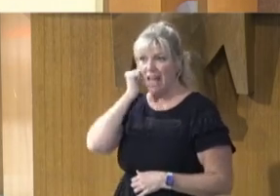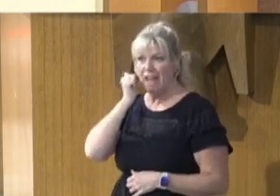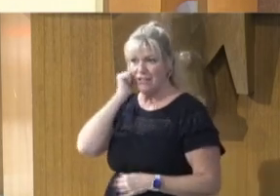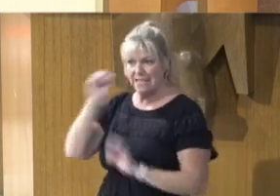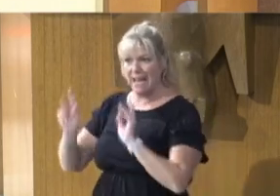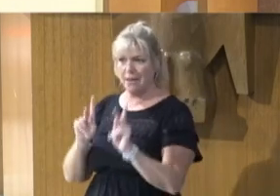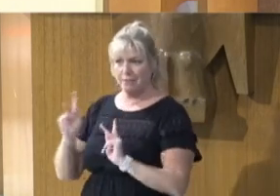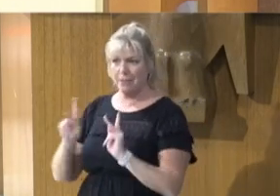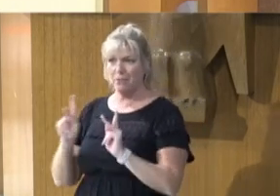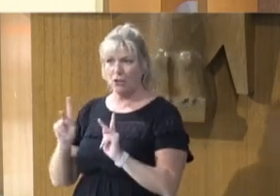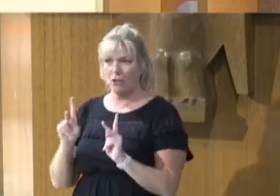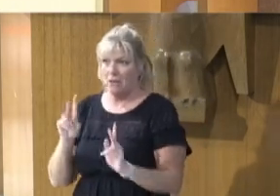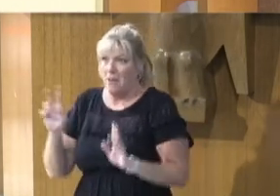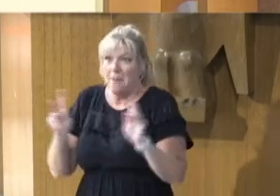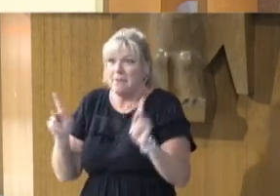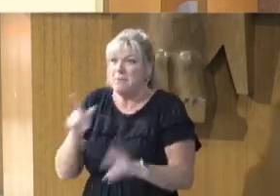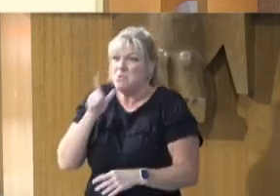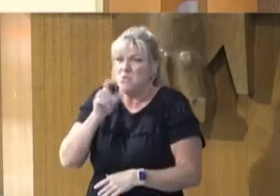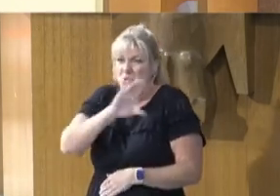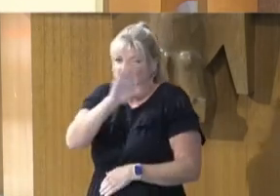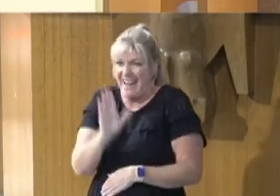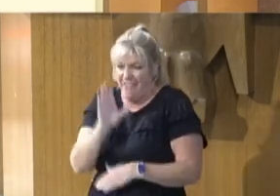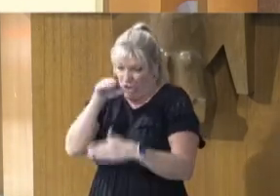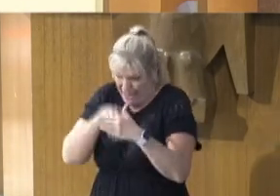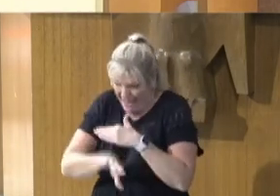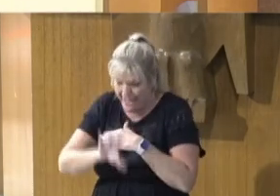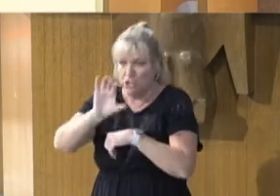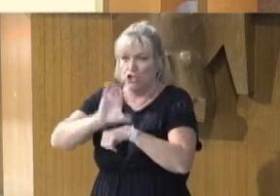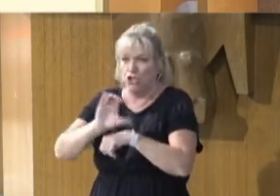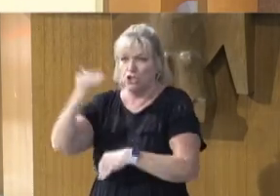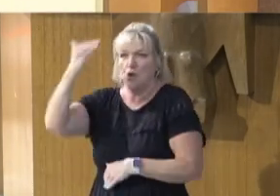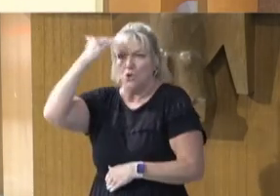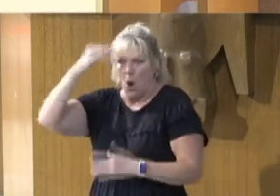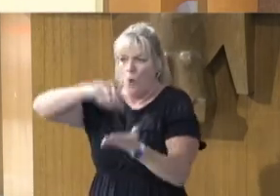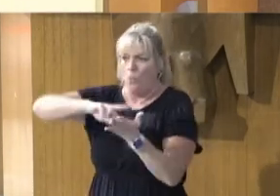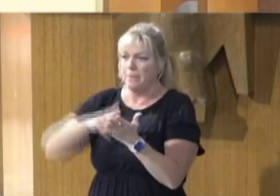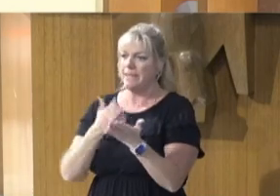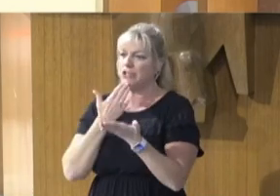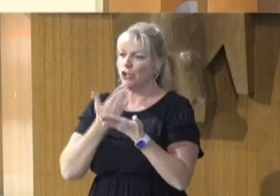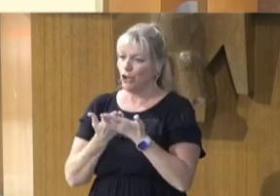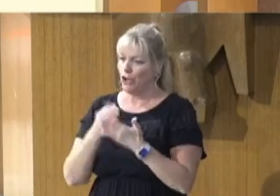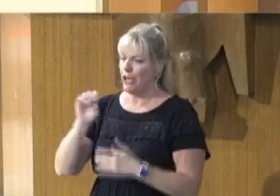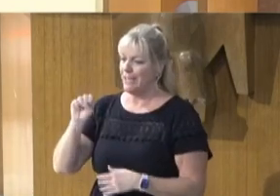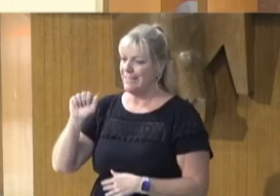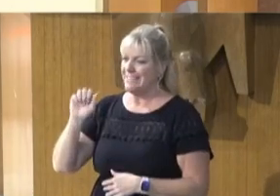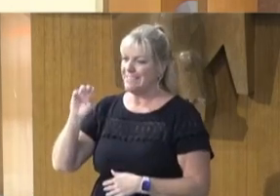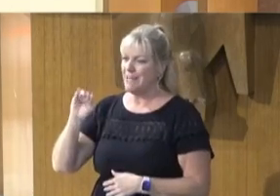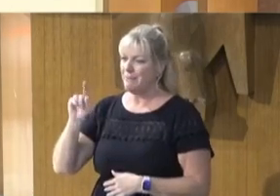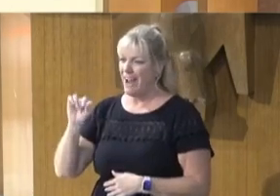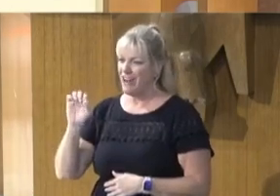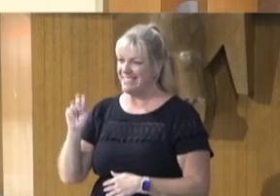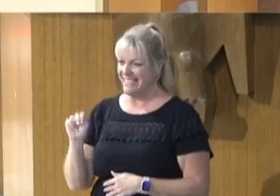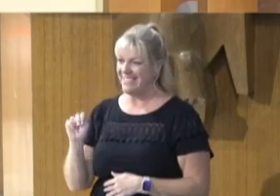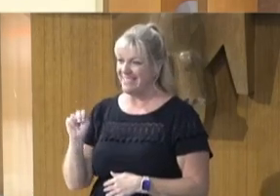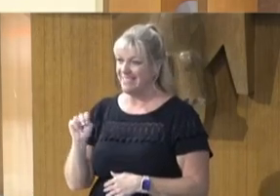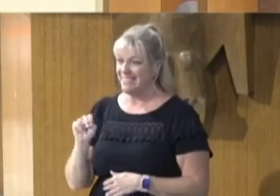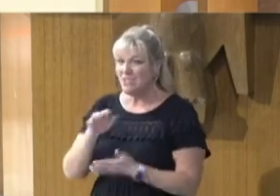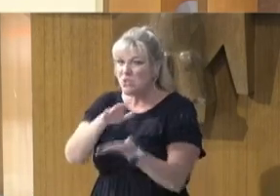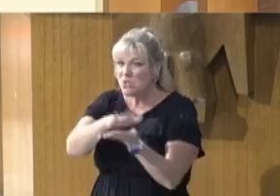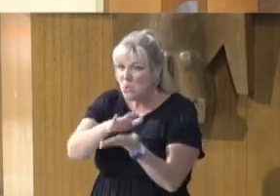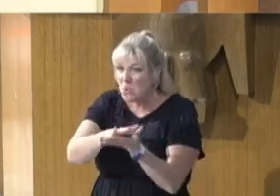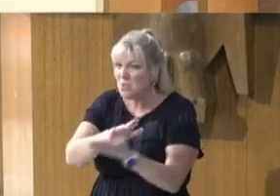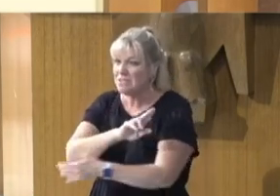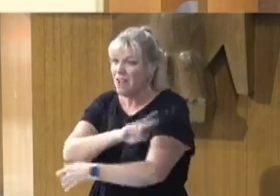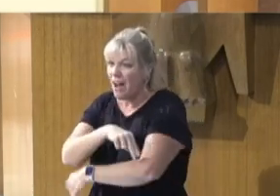Even people who have never set foot in a church understand what it means to be a good Samaritan. And we have schools and